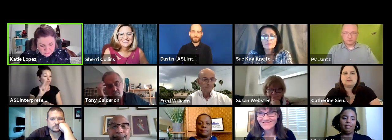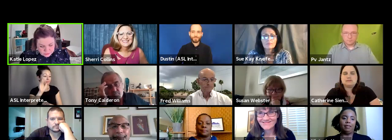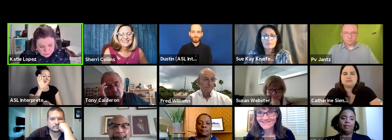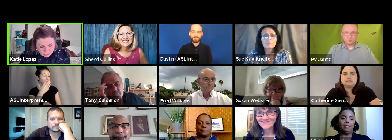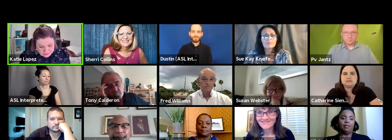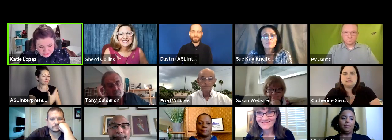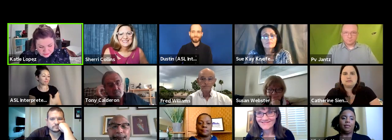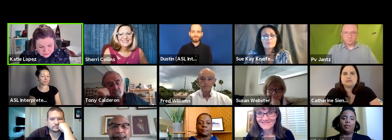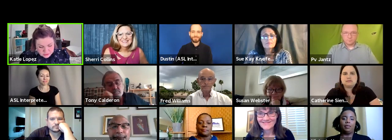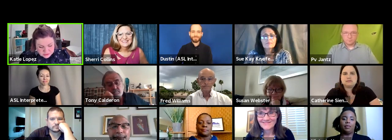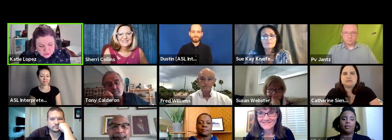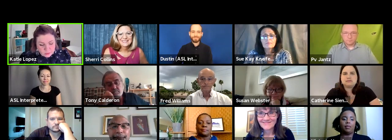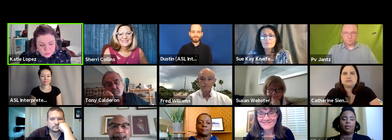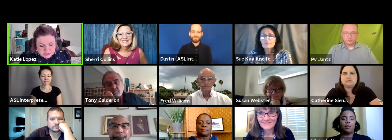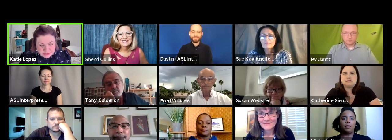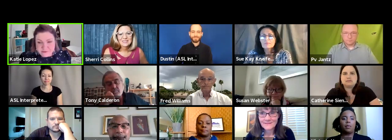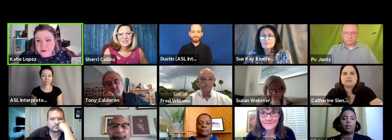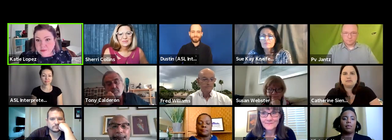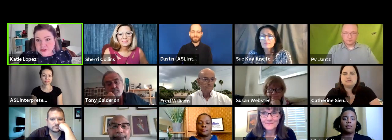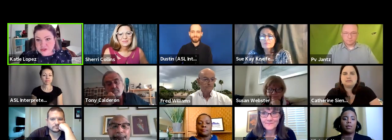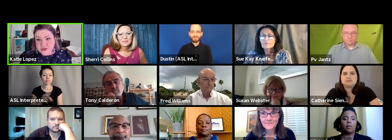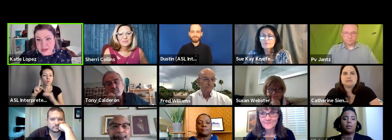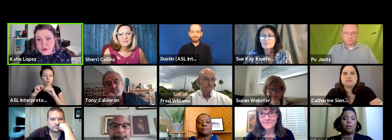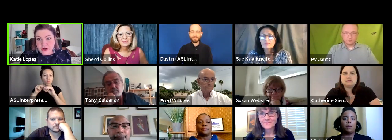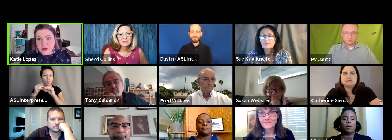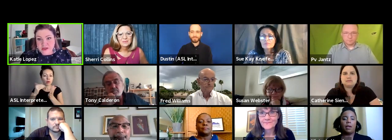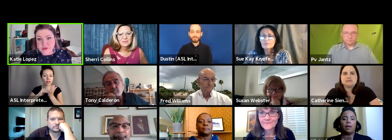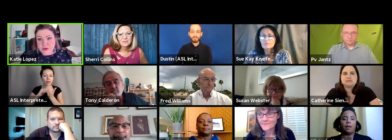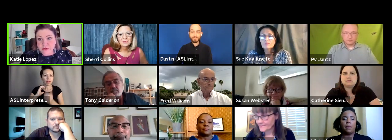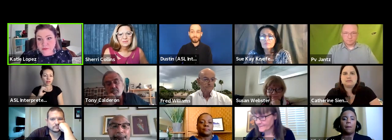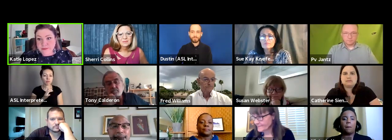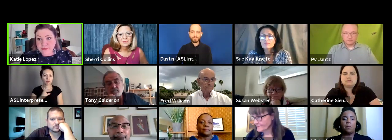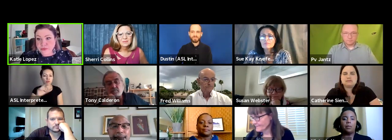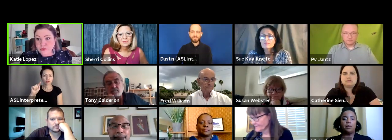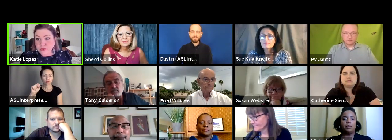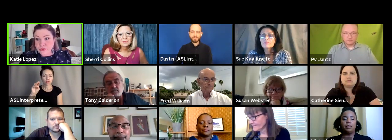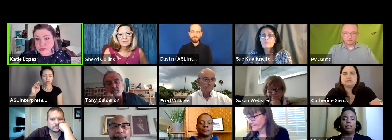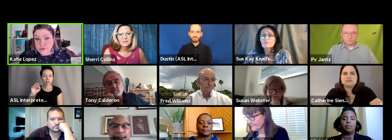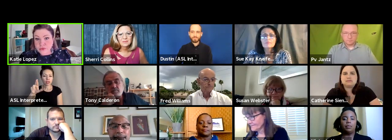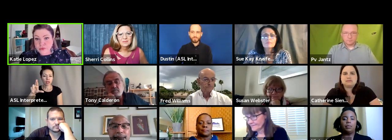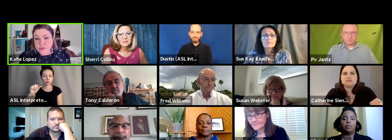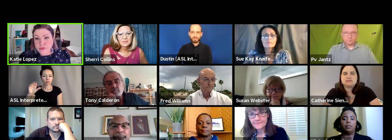you. Okay, and let's try one more time for Commissioner Tamara Collinsworth.